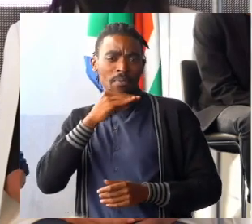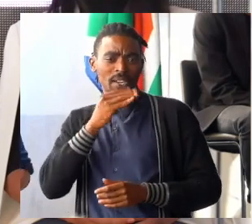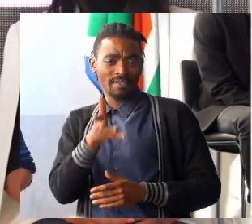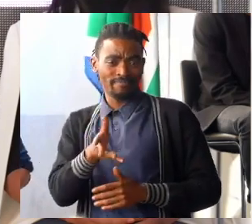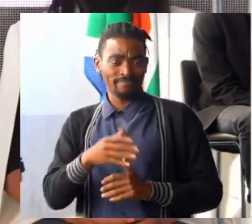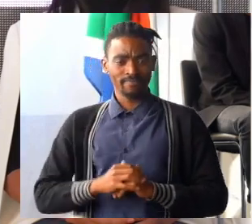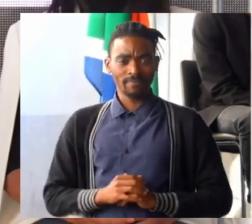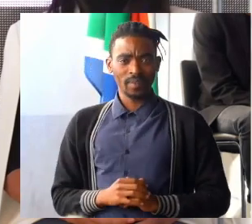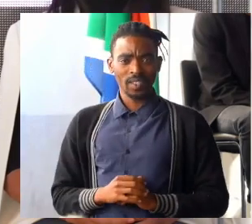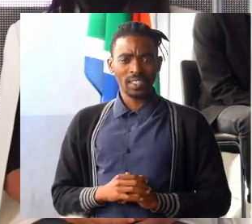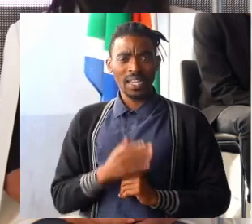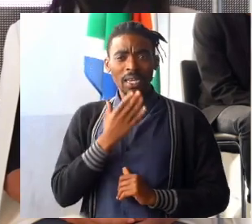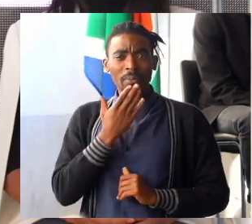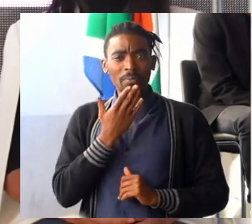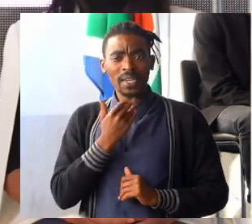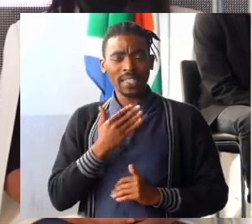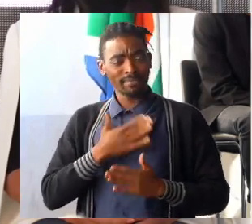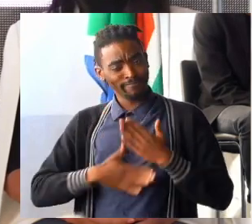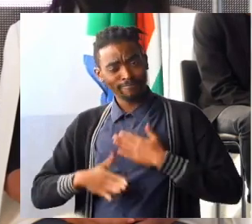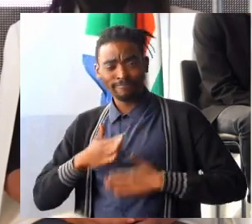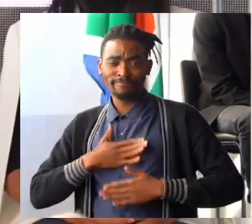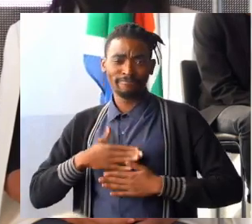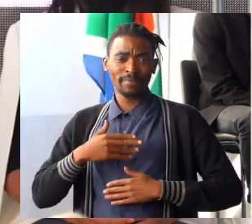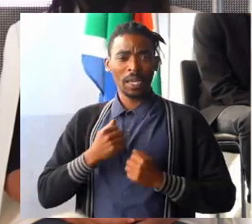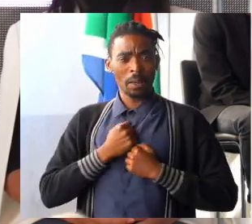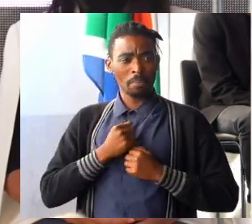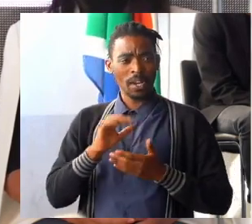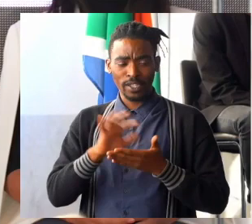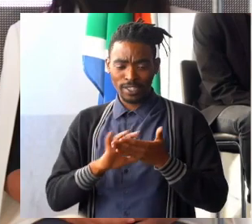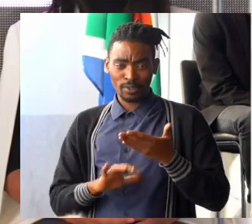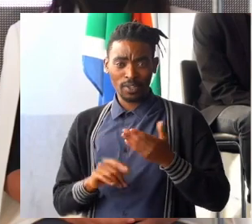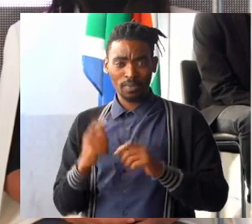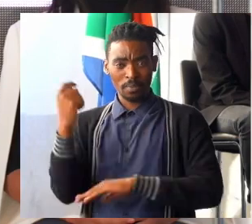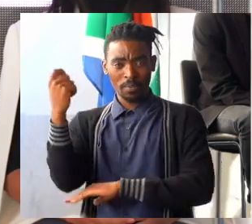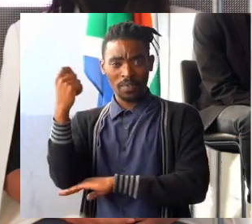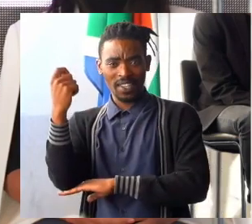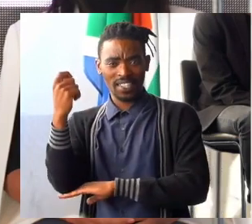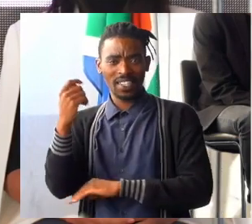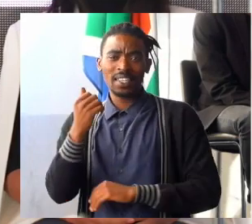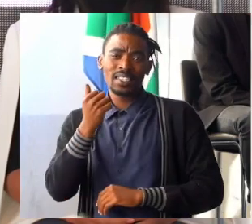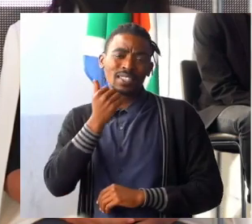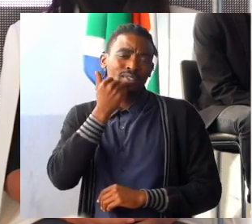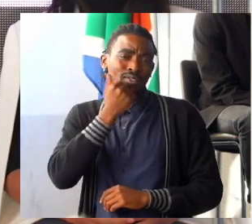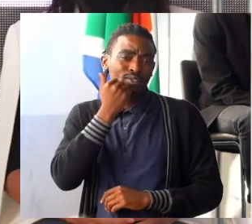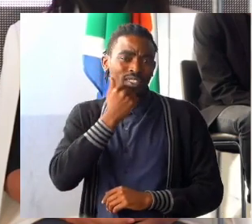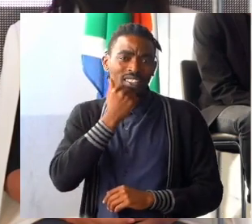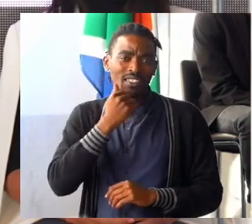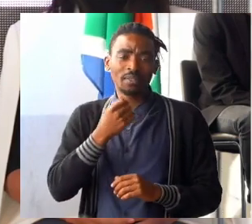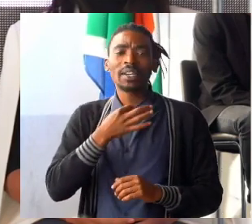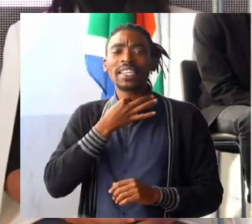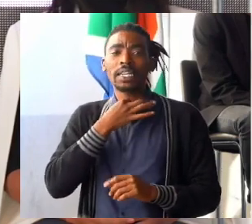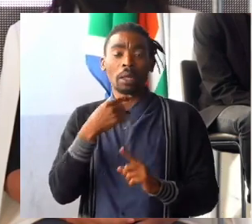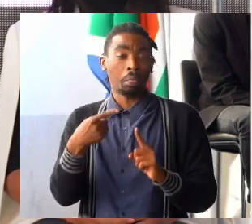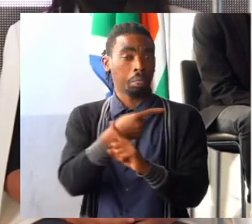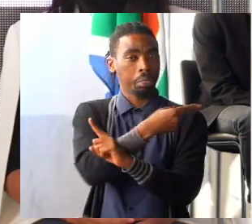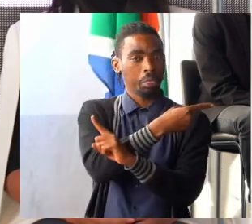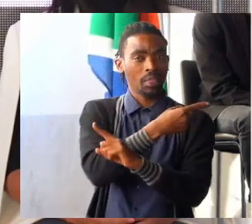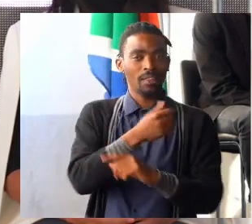So please bear with me and my village stories just now. And please forgive me if my English bundles run out